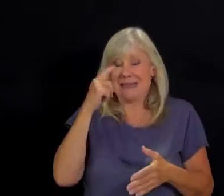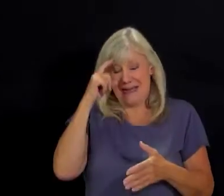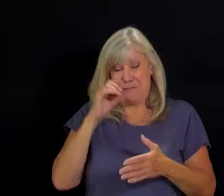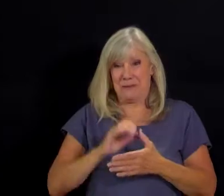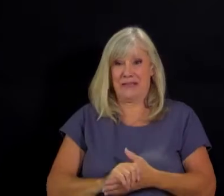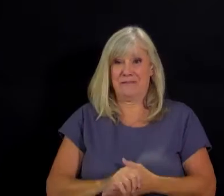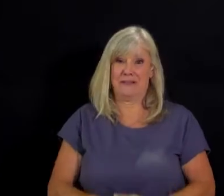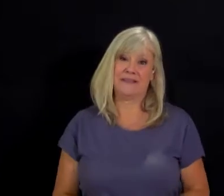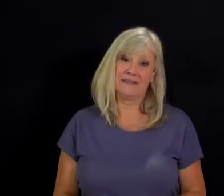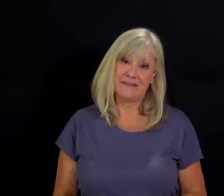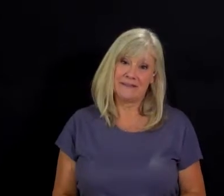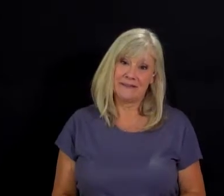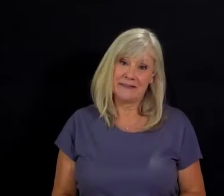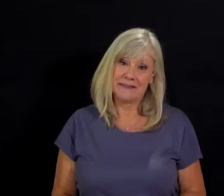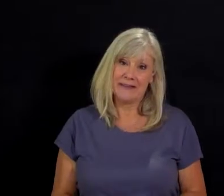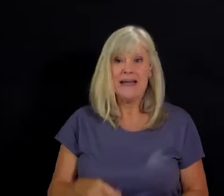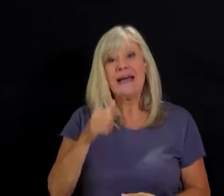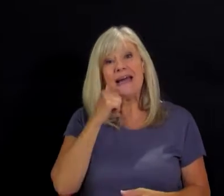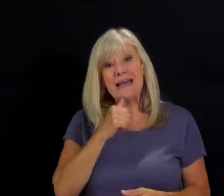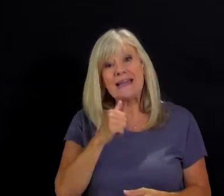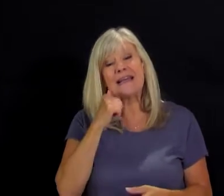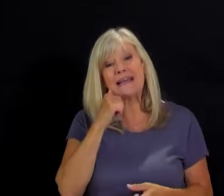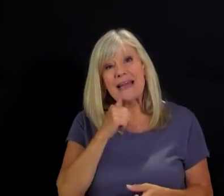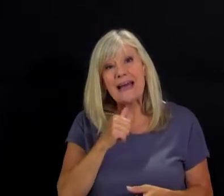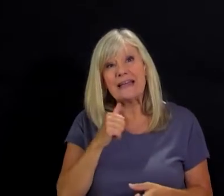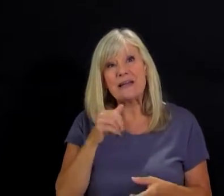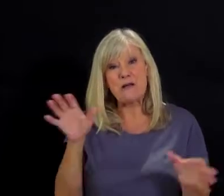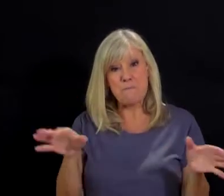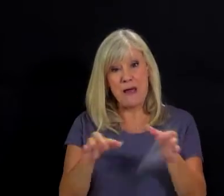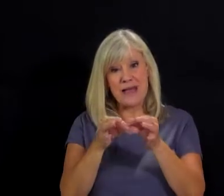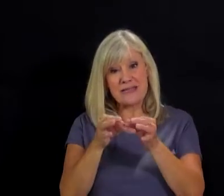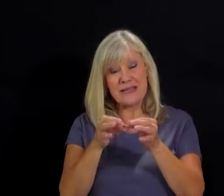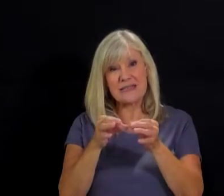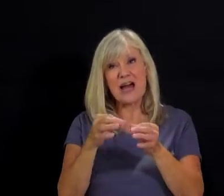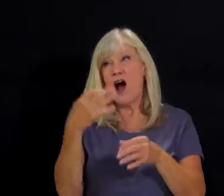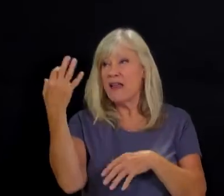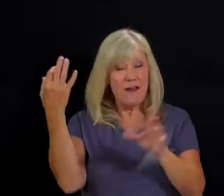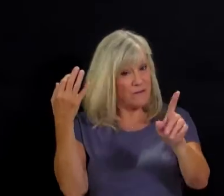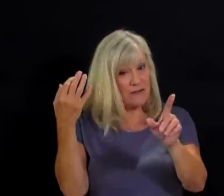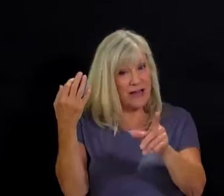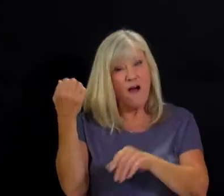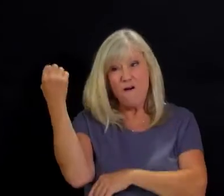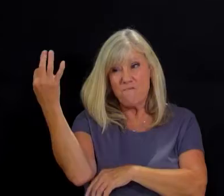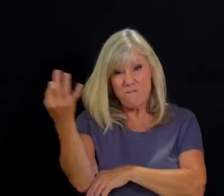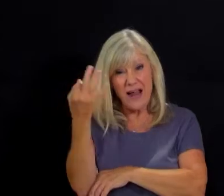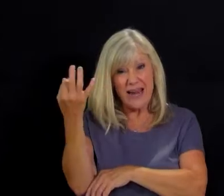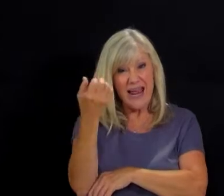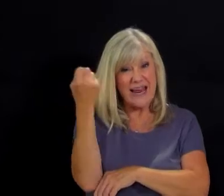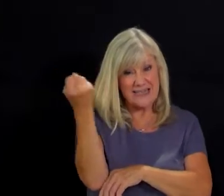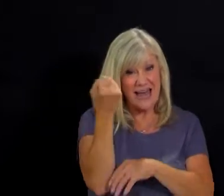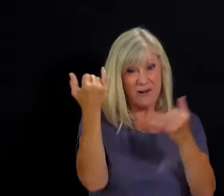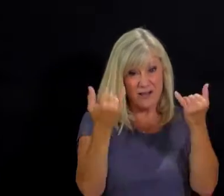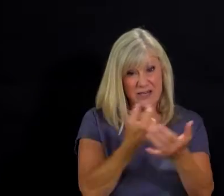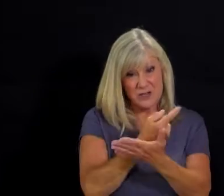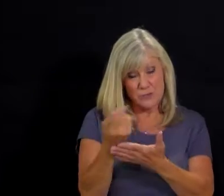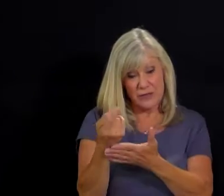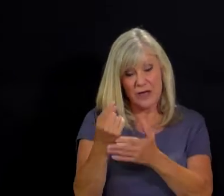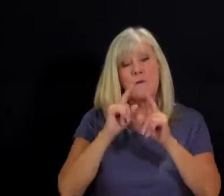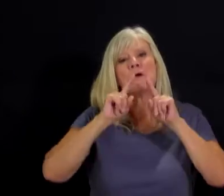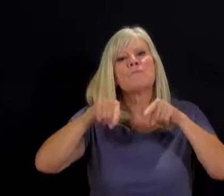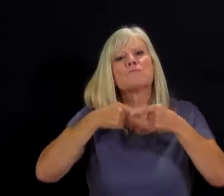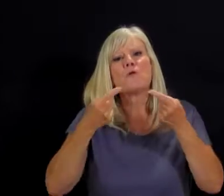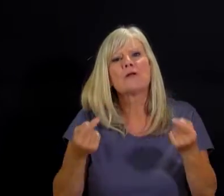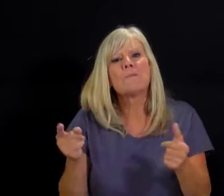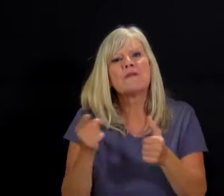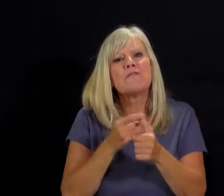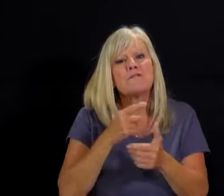In the daily liturgies of the church this past Friday and yesterday, Saturday, we had proclaimed in the first reading